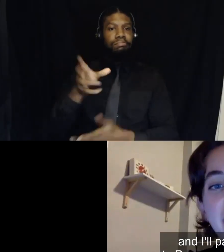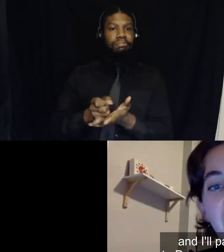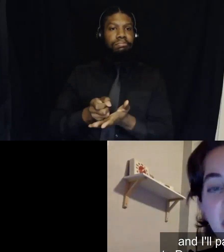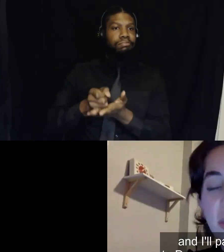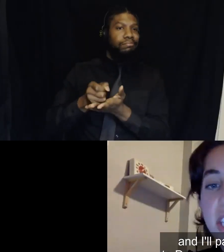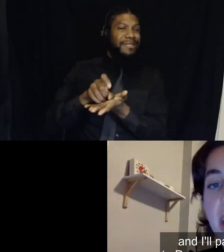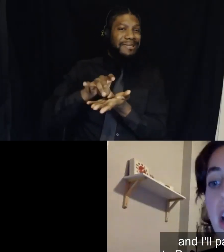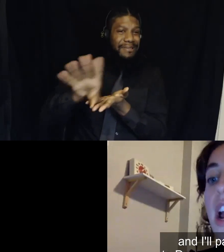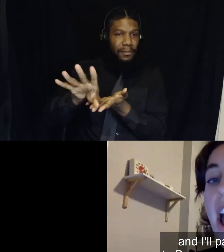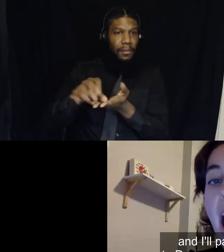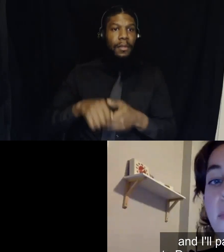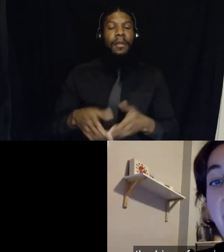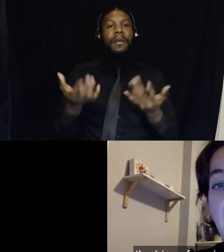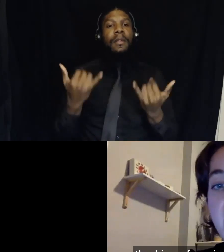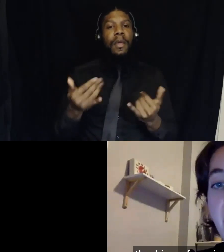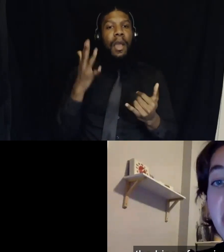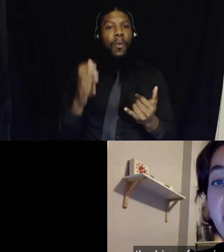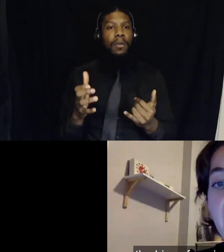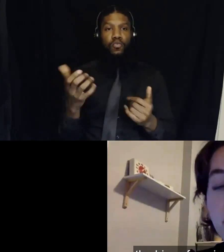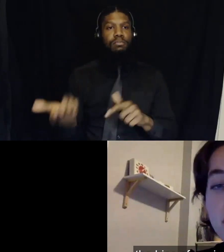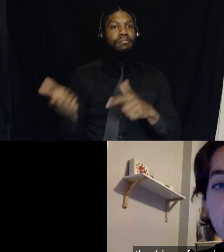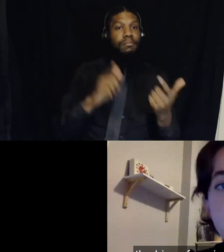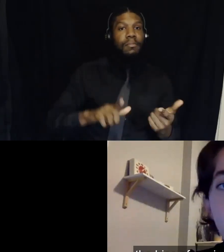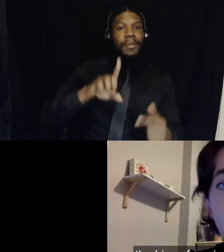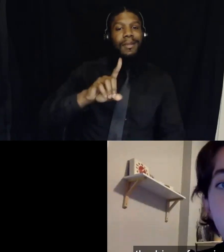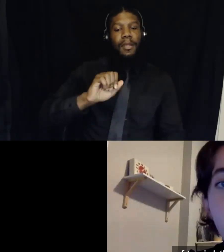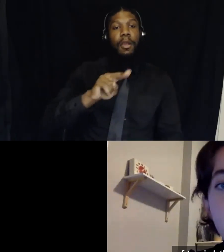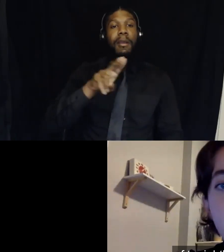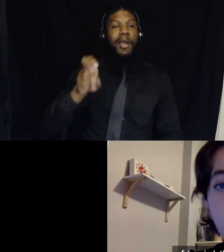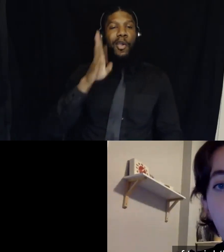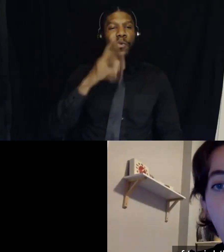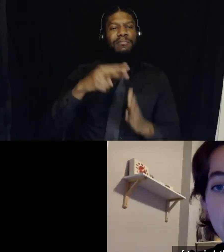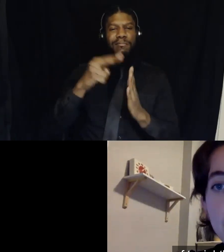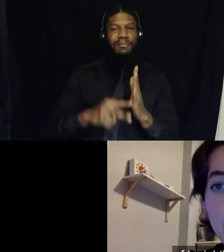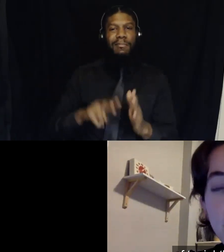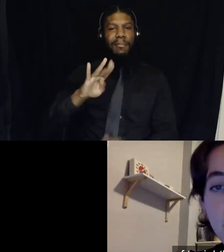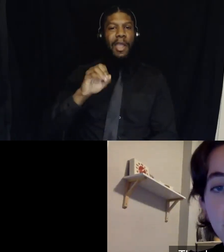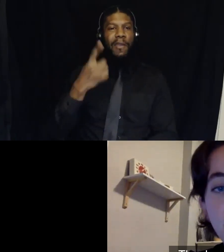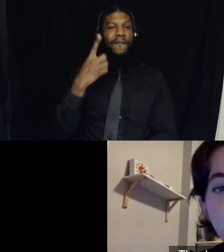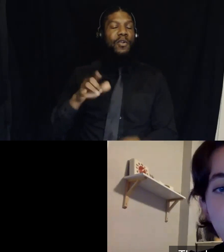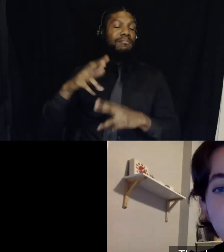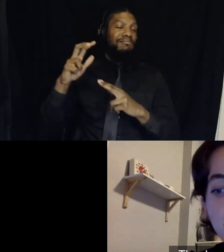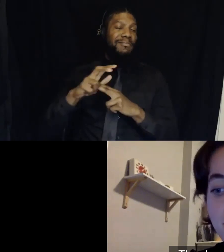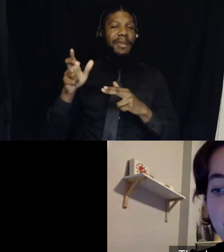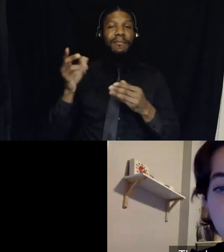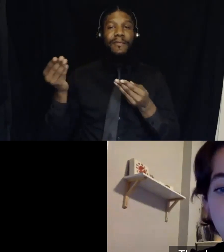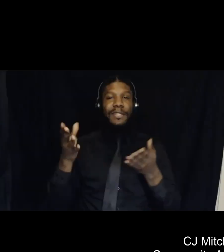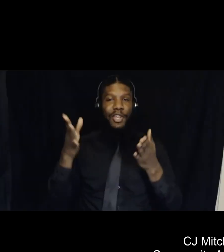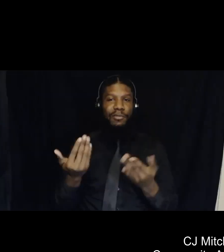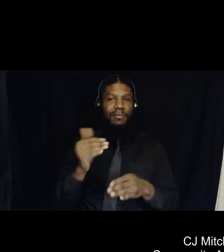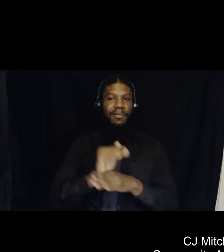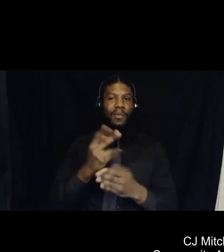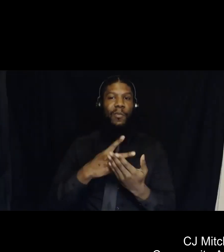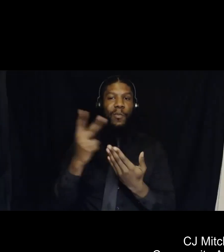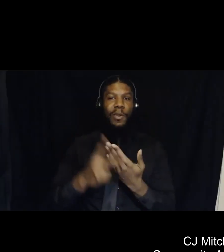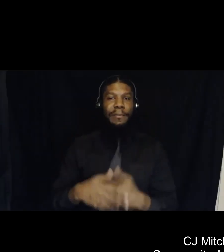to Dayon, who'll share the bios of our incredible facilitators of tonight's program. Thank you, Hannah. CJ